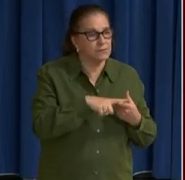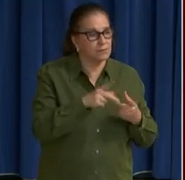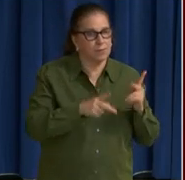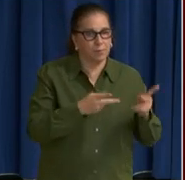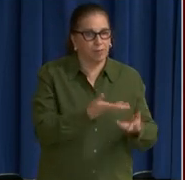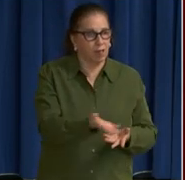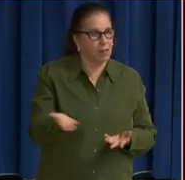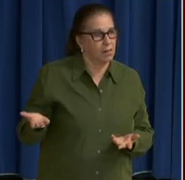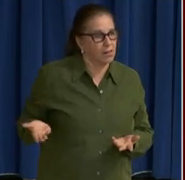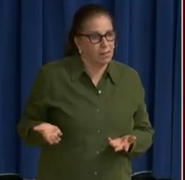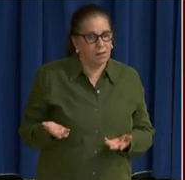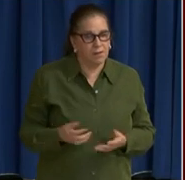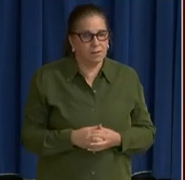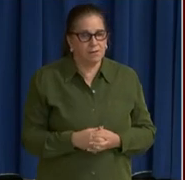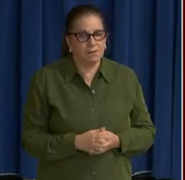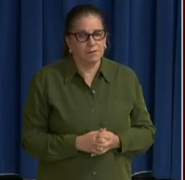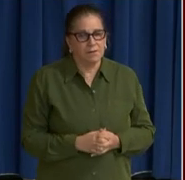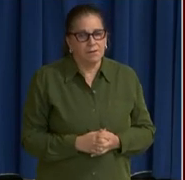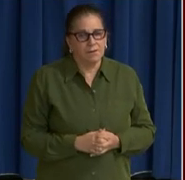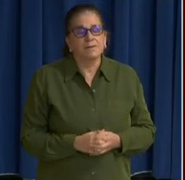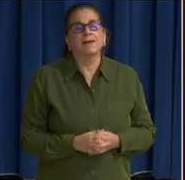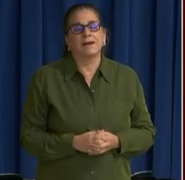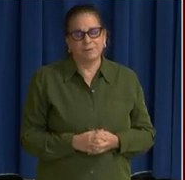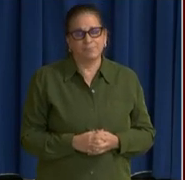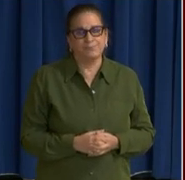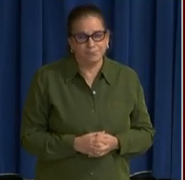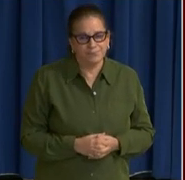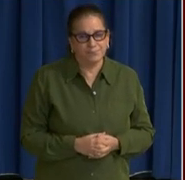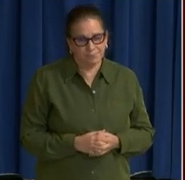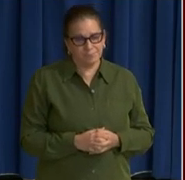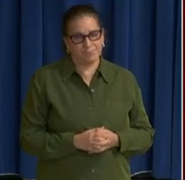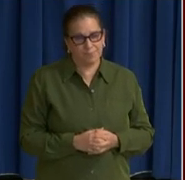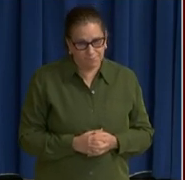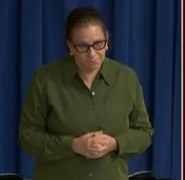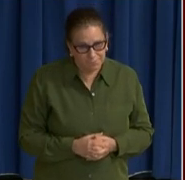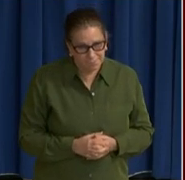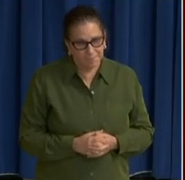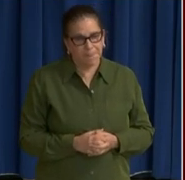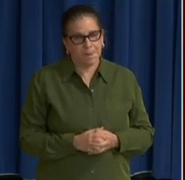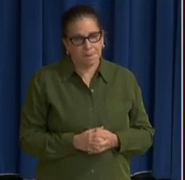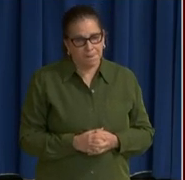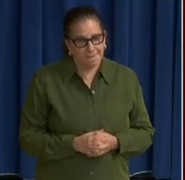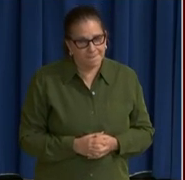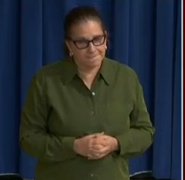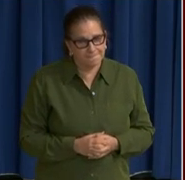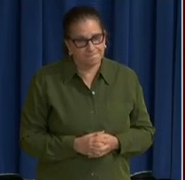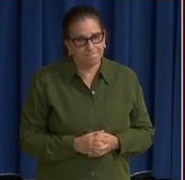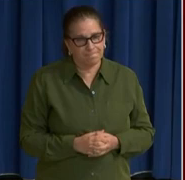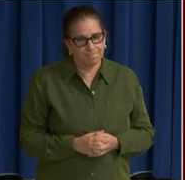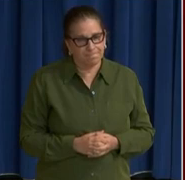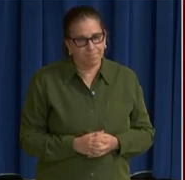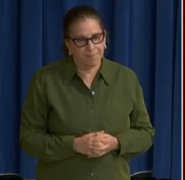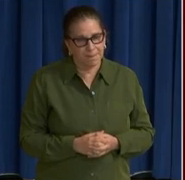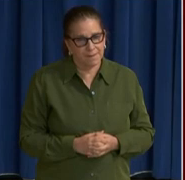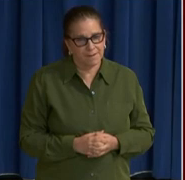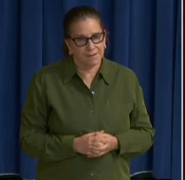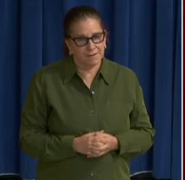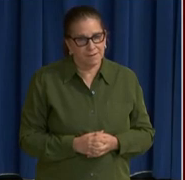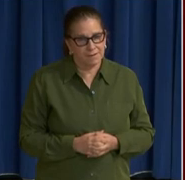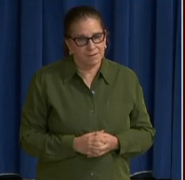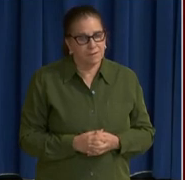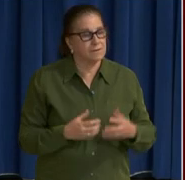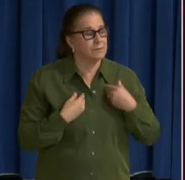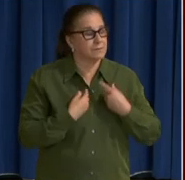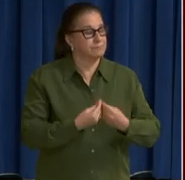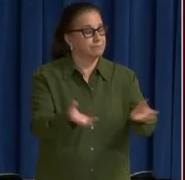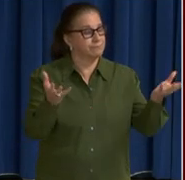And that is that when we purchased these body-worn camera, we knew that they wouldn't answer all